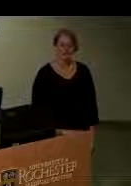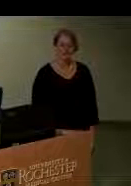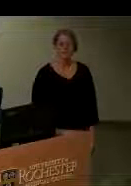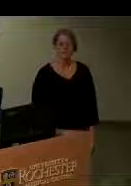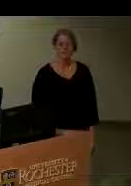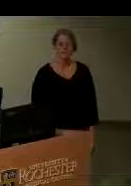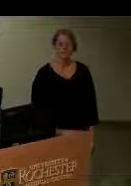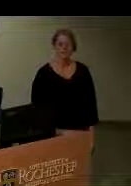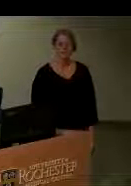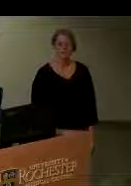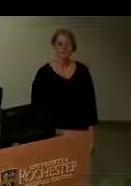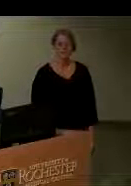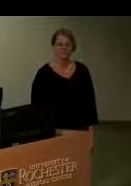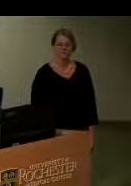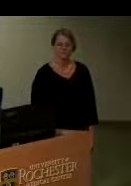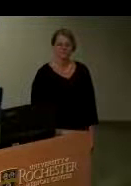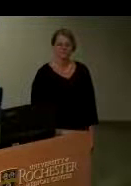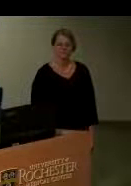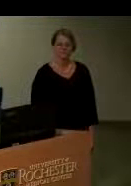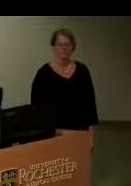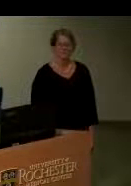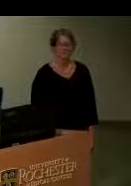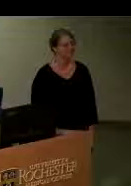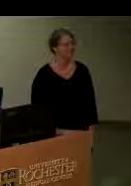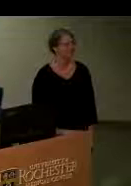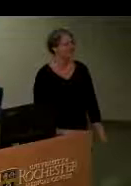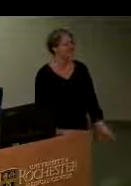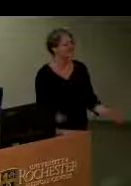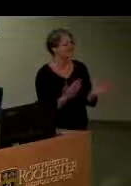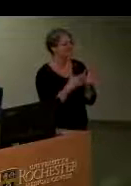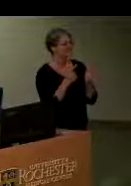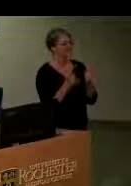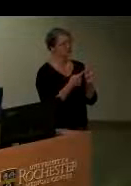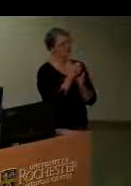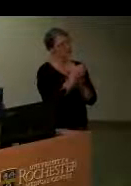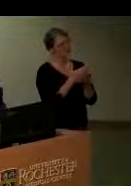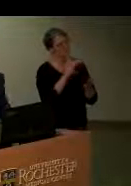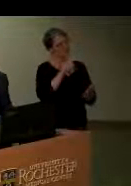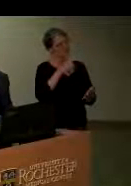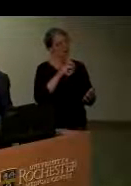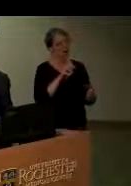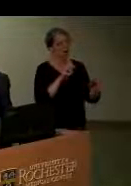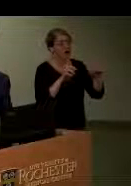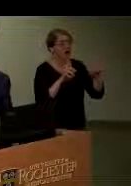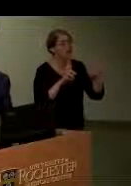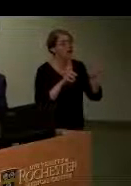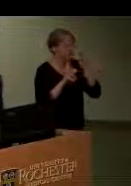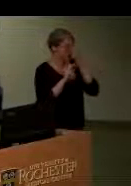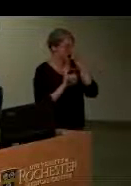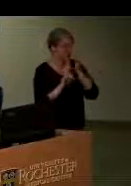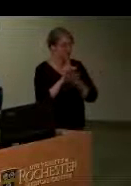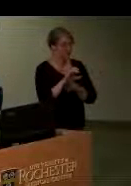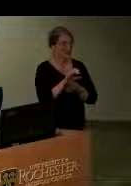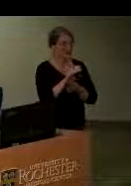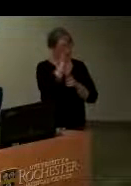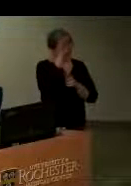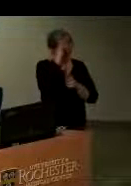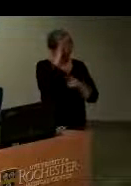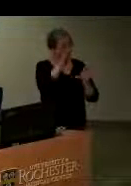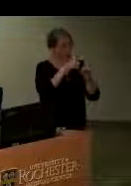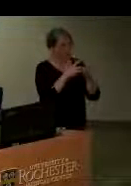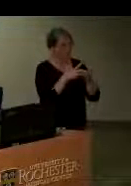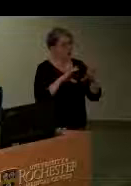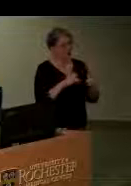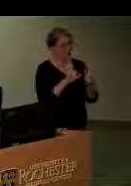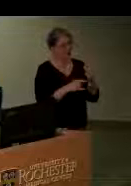again, our first course, CPR. By the way, we get the New York City Fire Department to do their final exam at the disaster